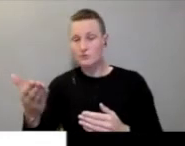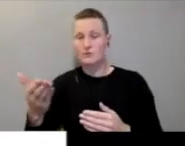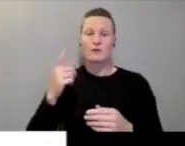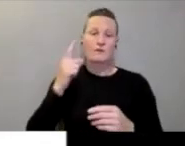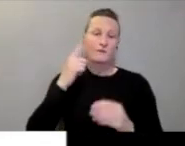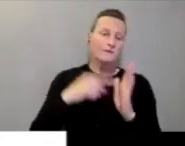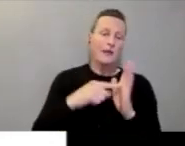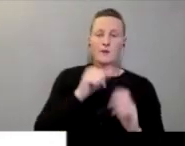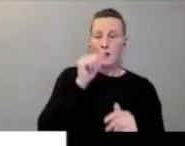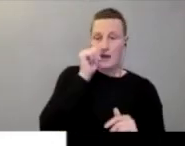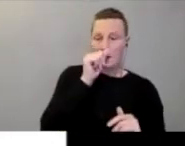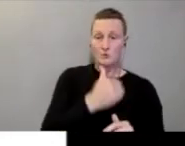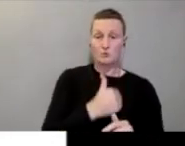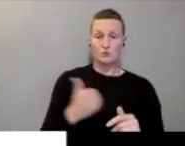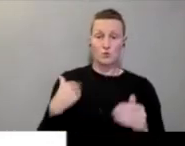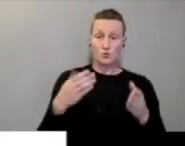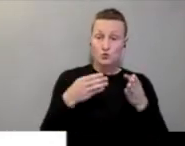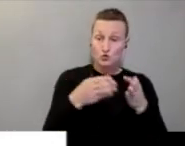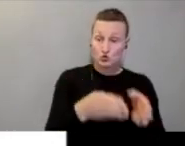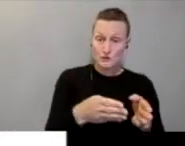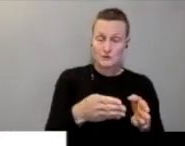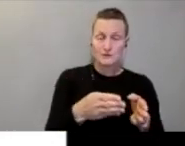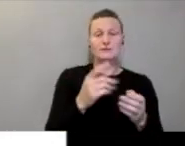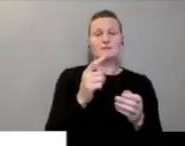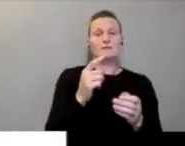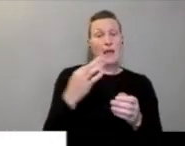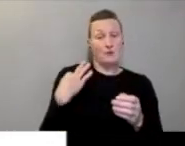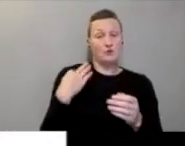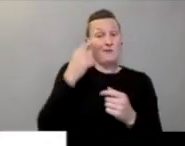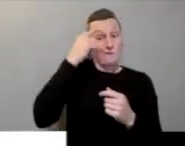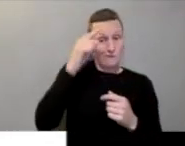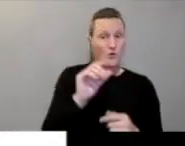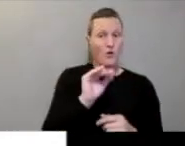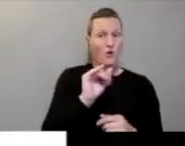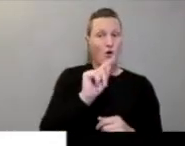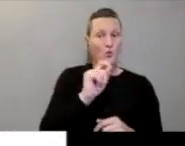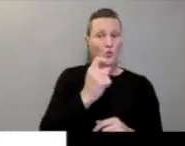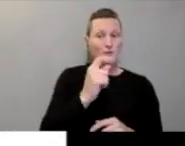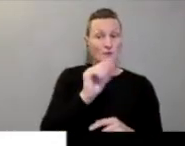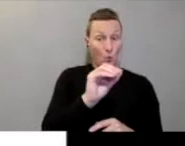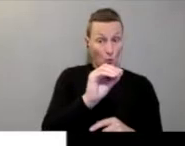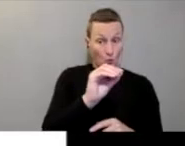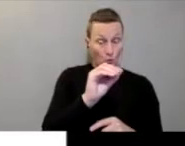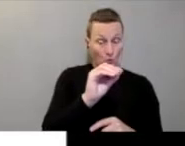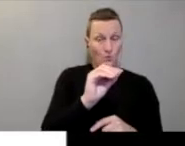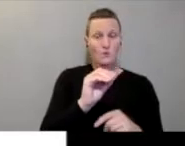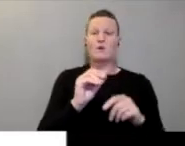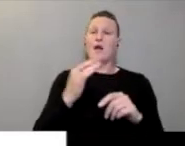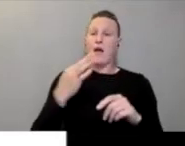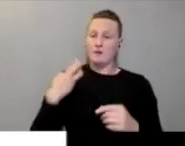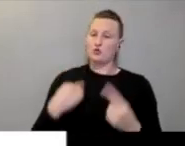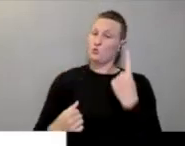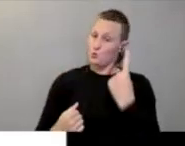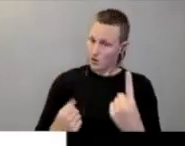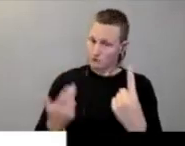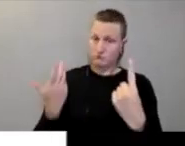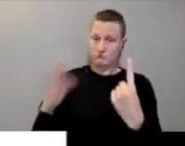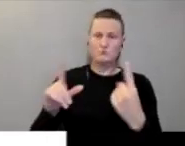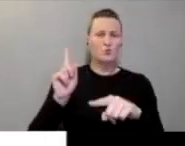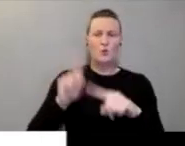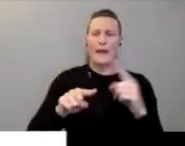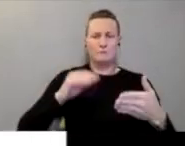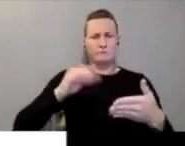Streets for an ArtworxTO project, you can only submit one application. Yeah, sorry. And okay.